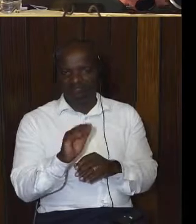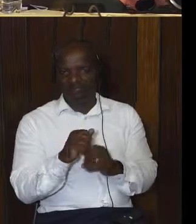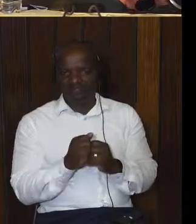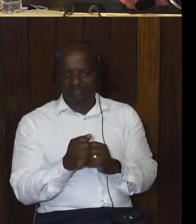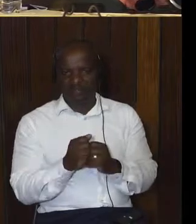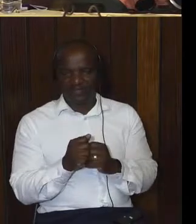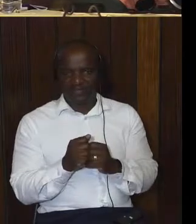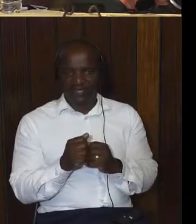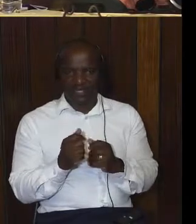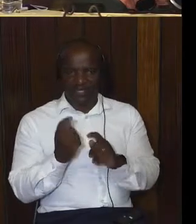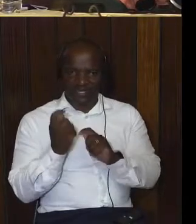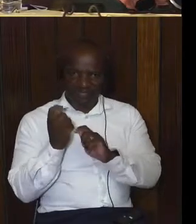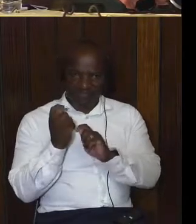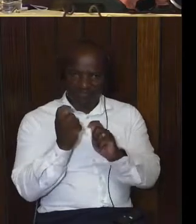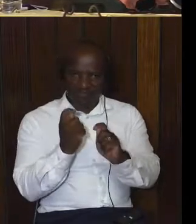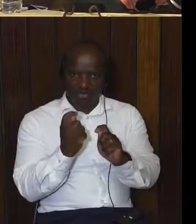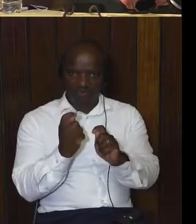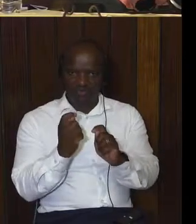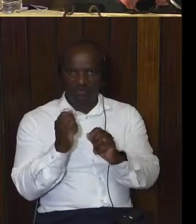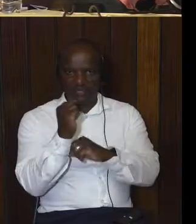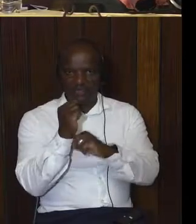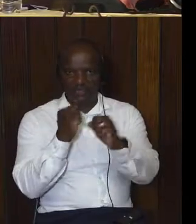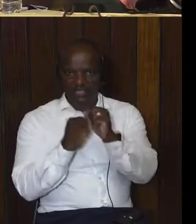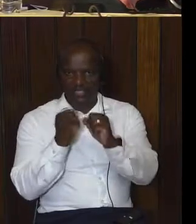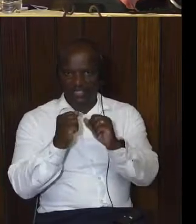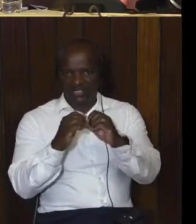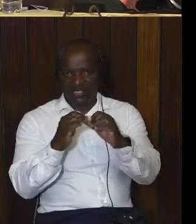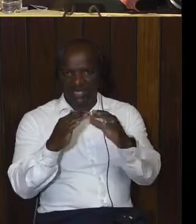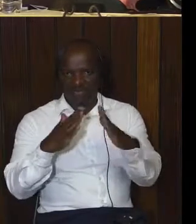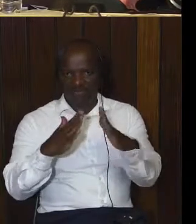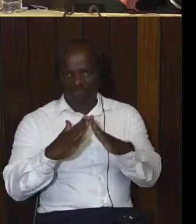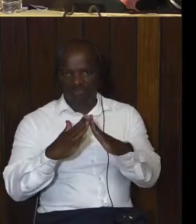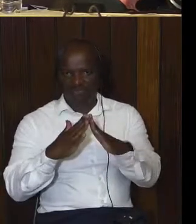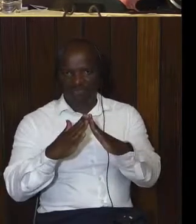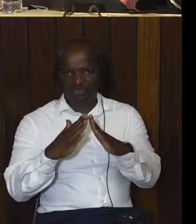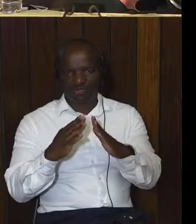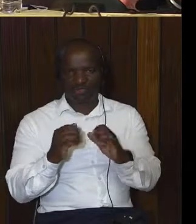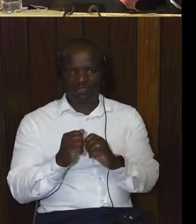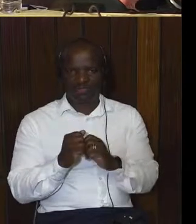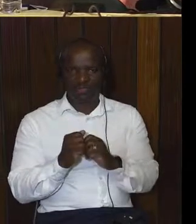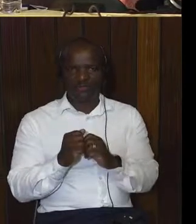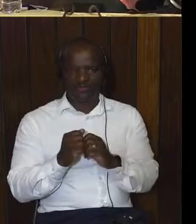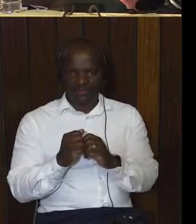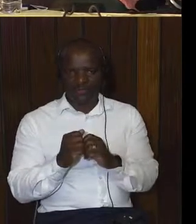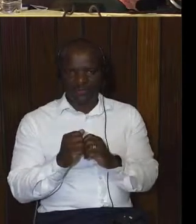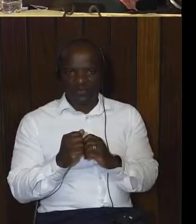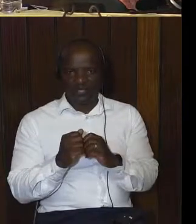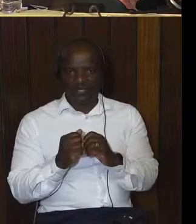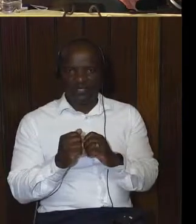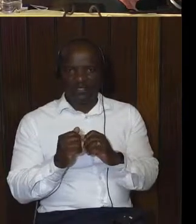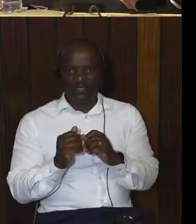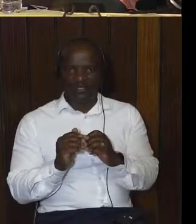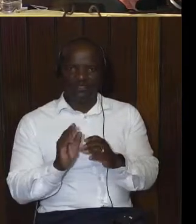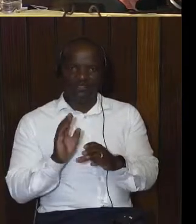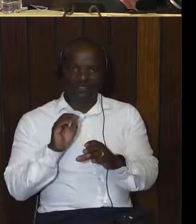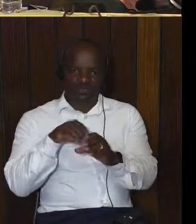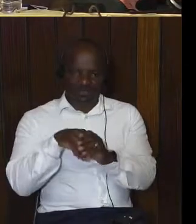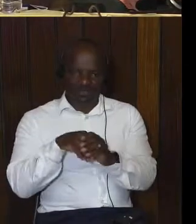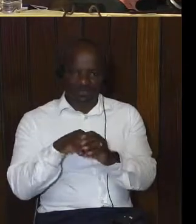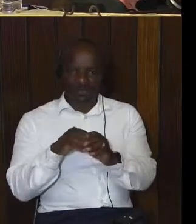Transport Infrastructure House, Chair, the first thing that we do is we enter into a service level agreement with the